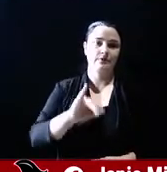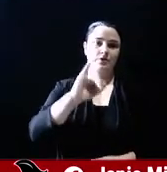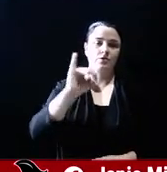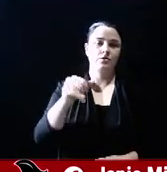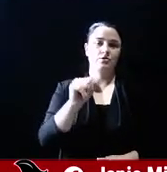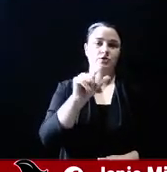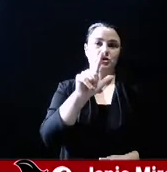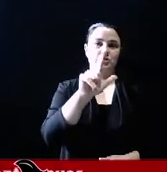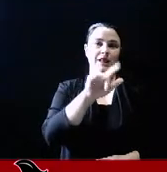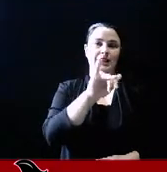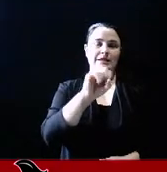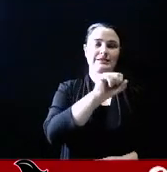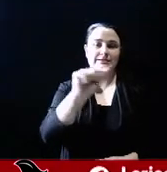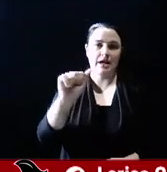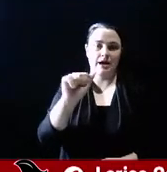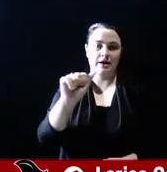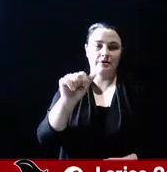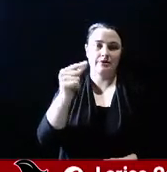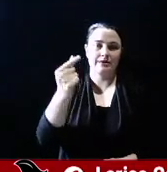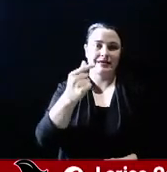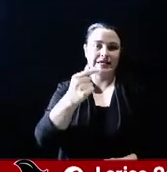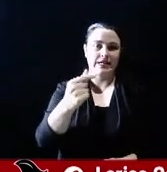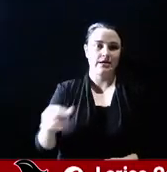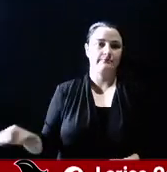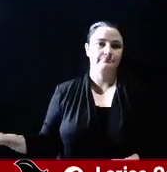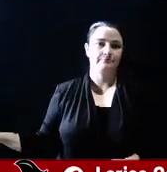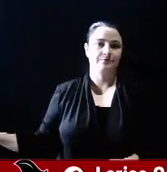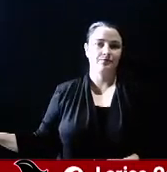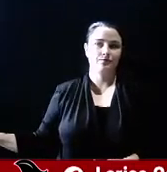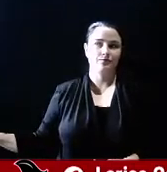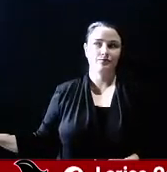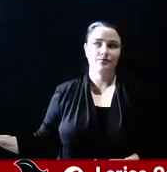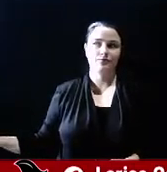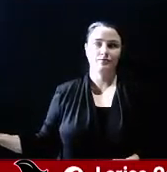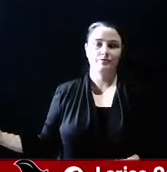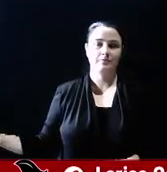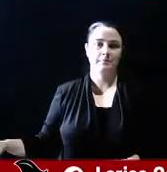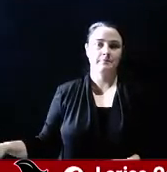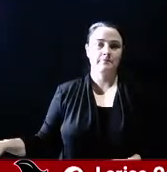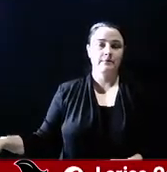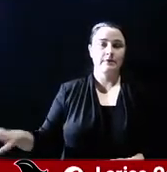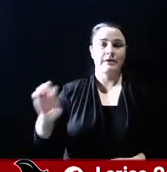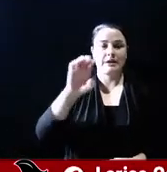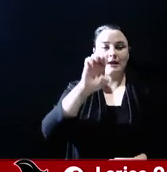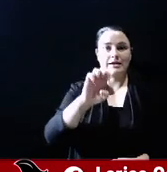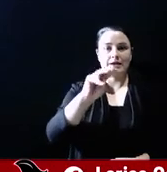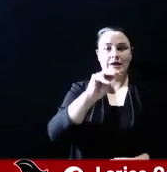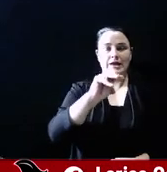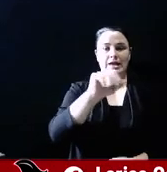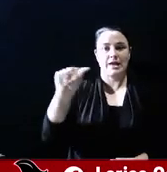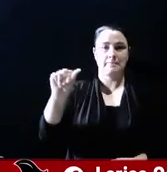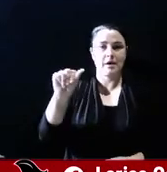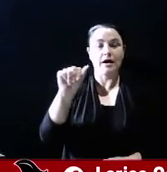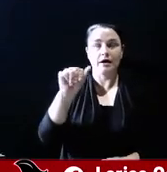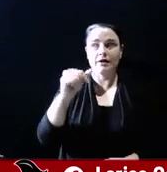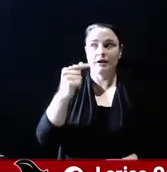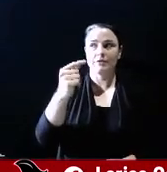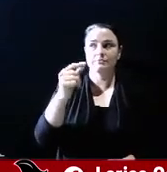Jalissa Jeanette Gillian Fields. Emma Carries Glass.